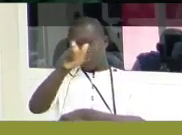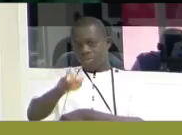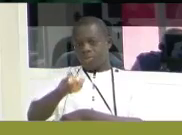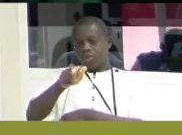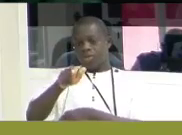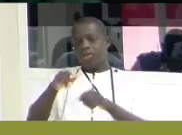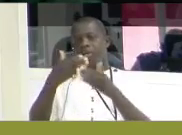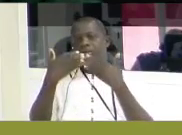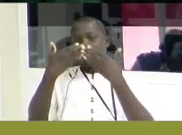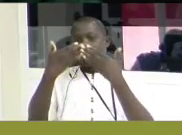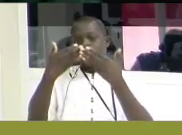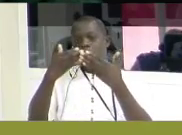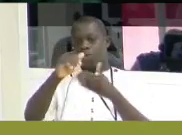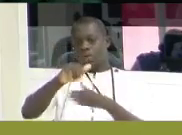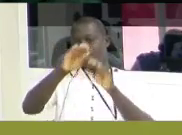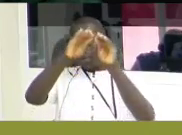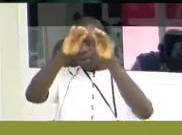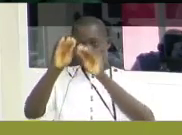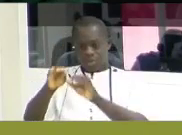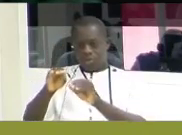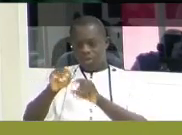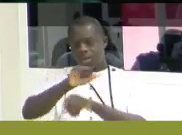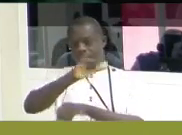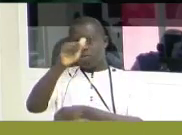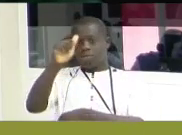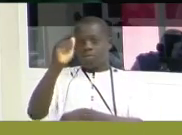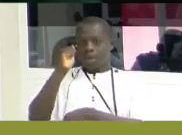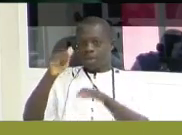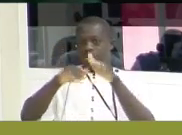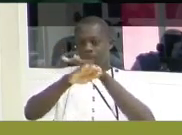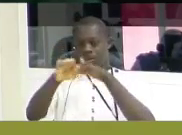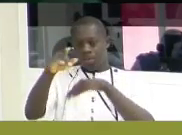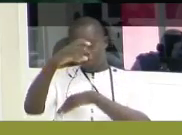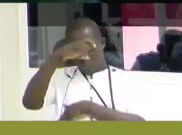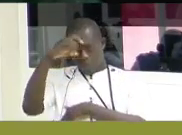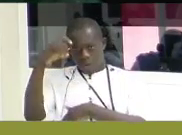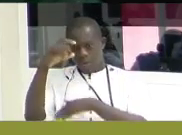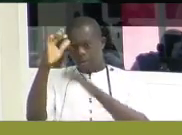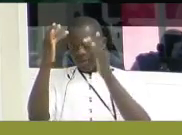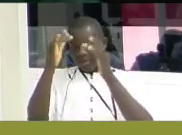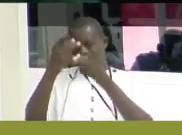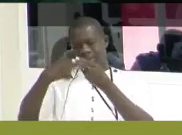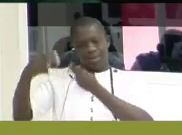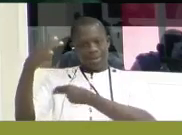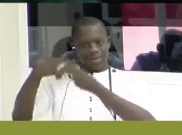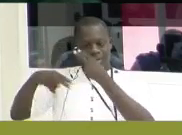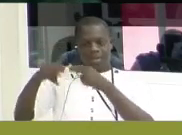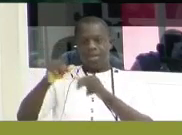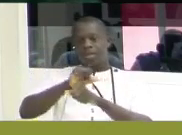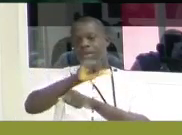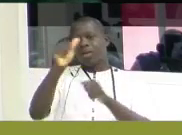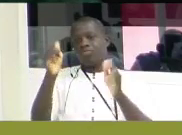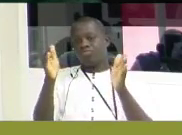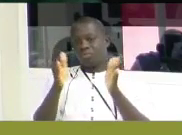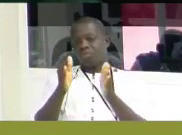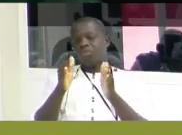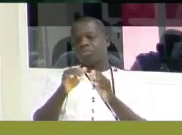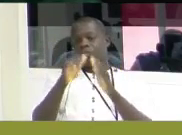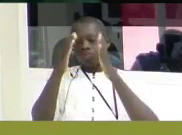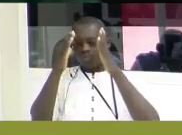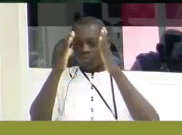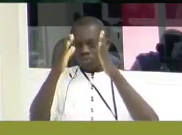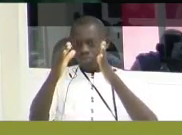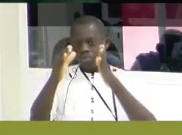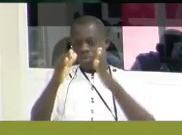educational background in brief, your work history in brief as well. And we will concentrate on